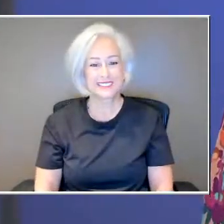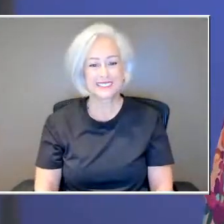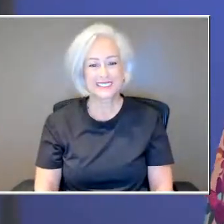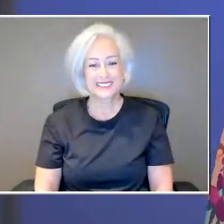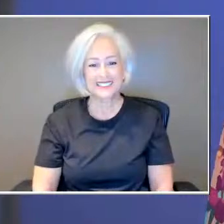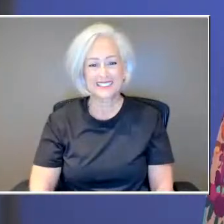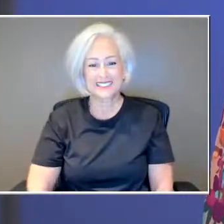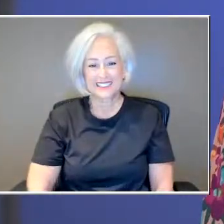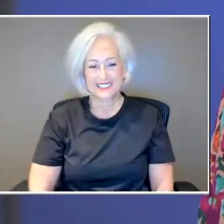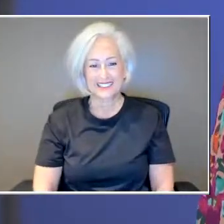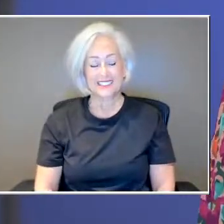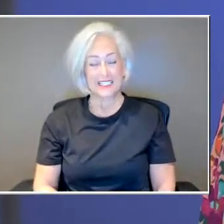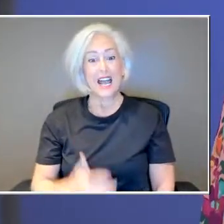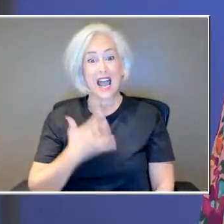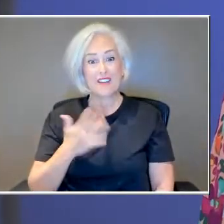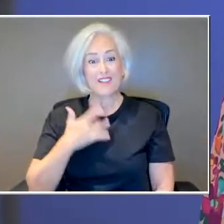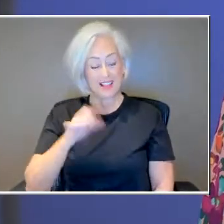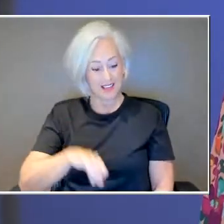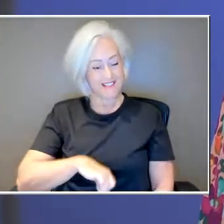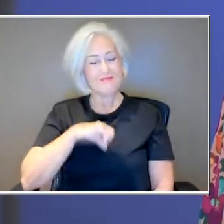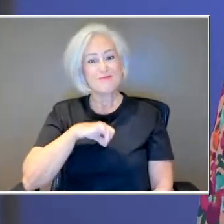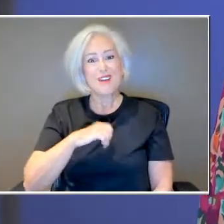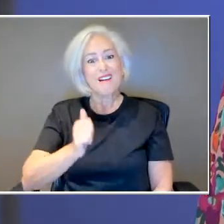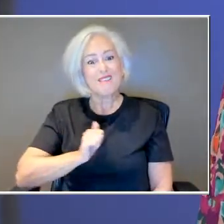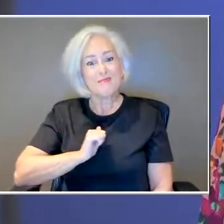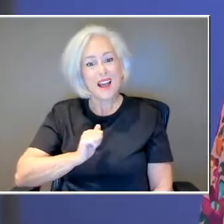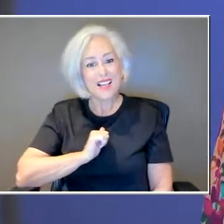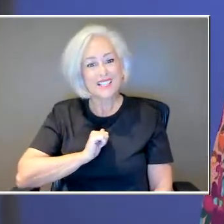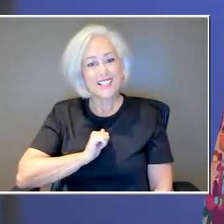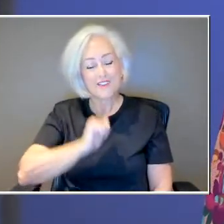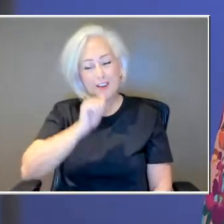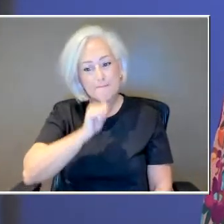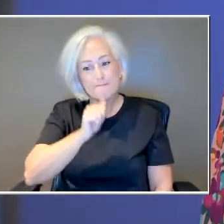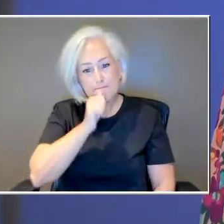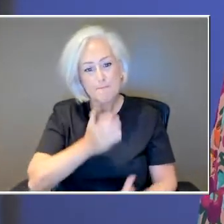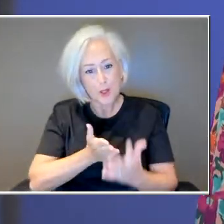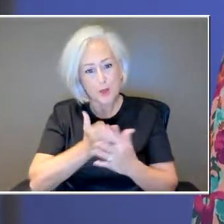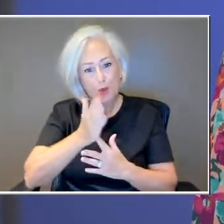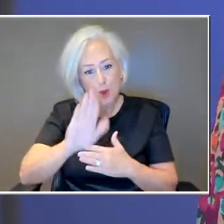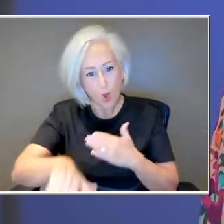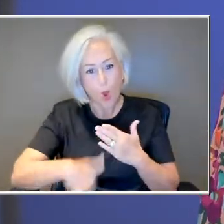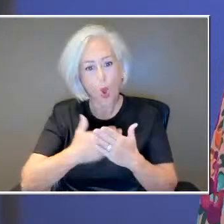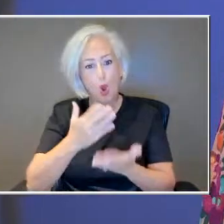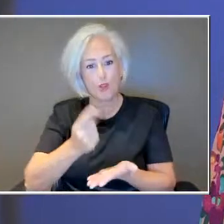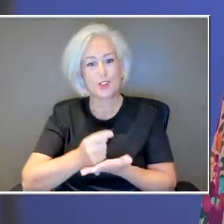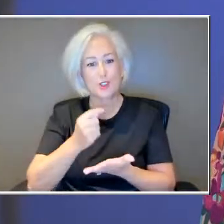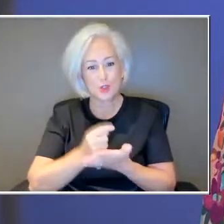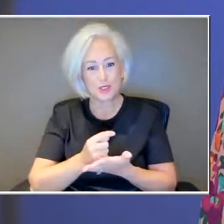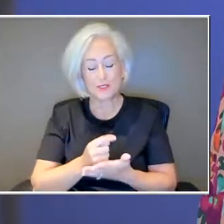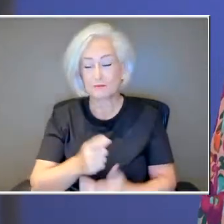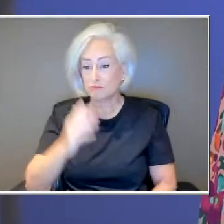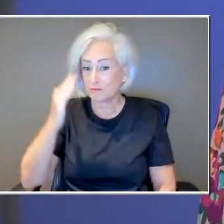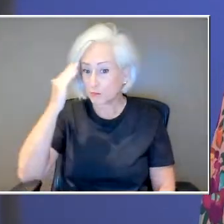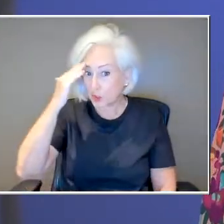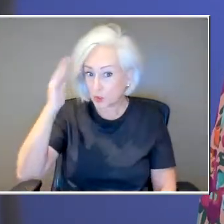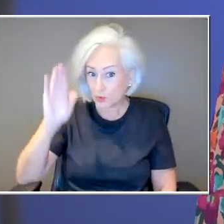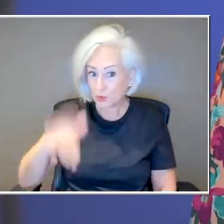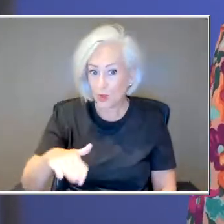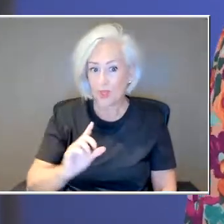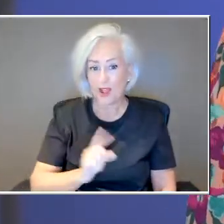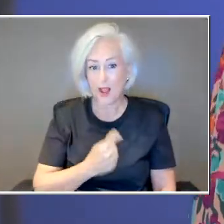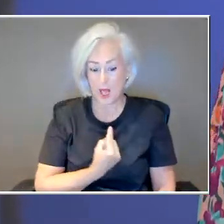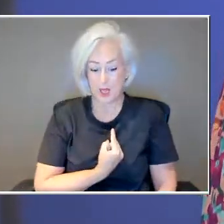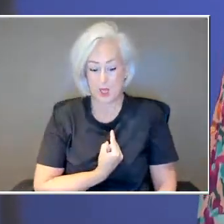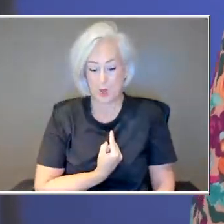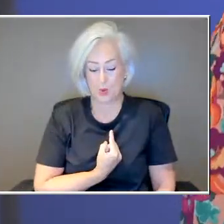I feel like I'm proud of myself that I got through all of this. And as you know, I was kind of alone. I had my